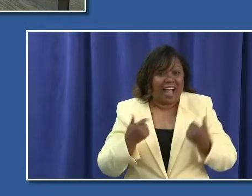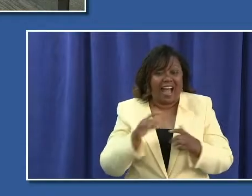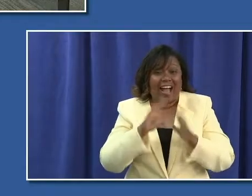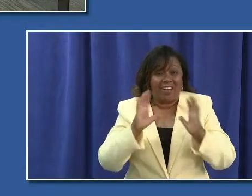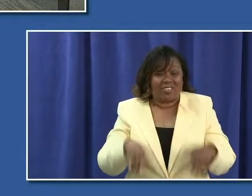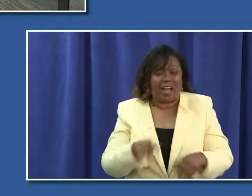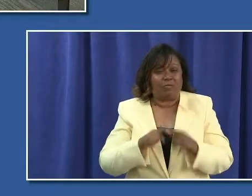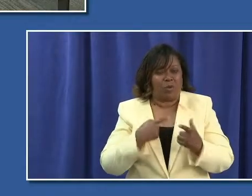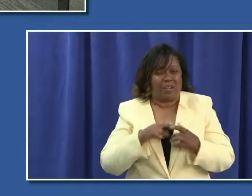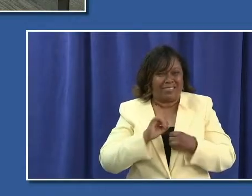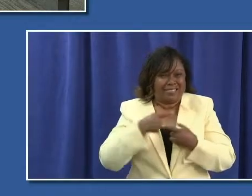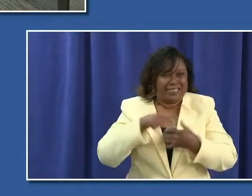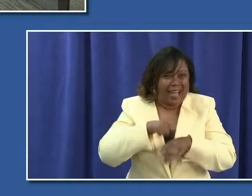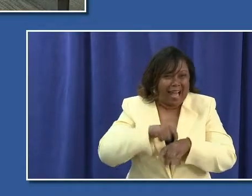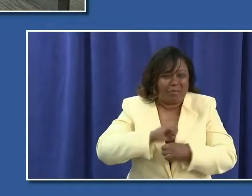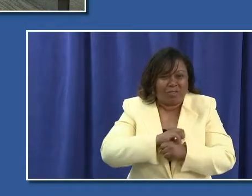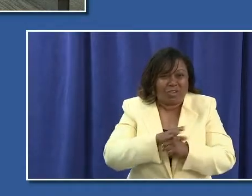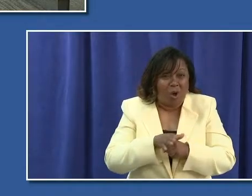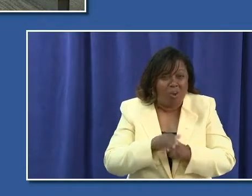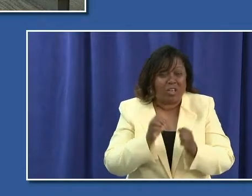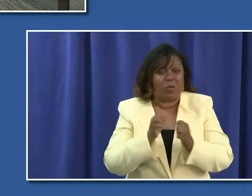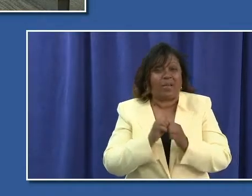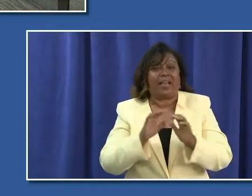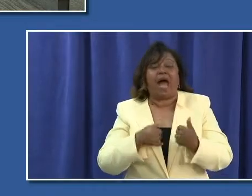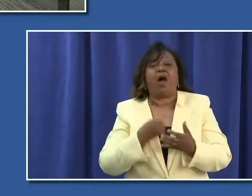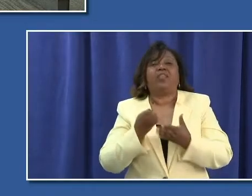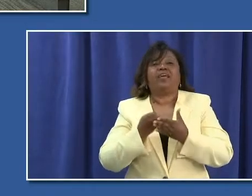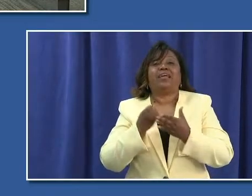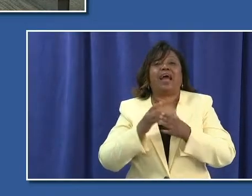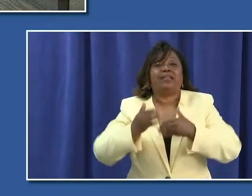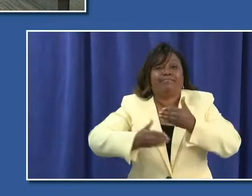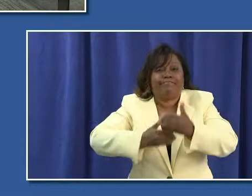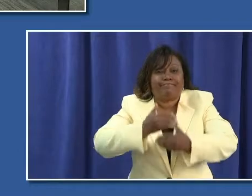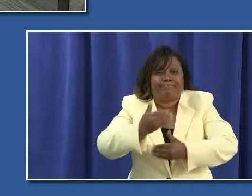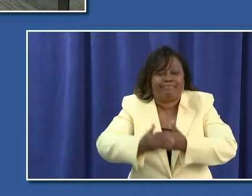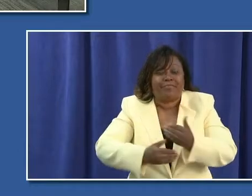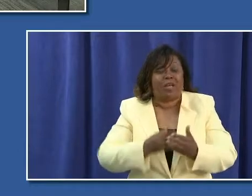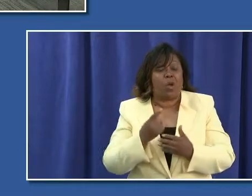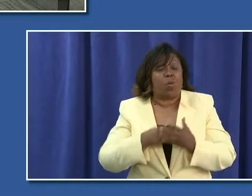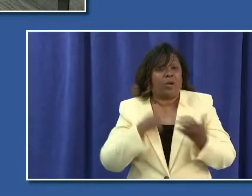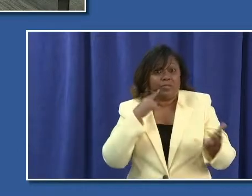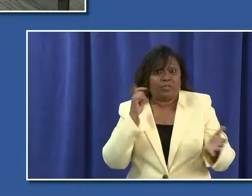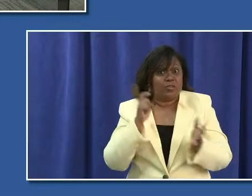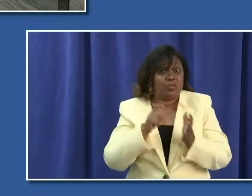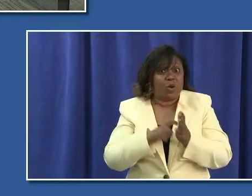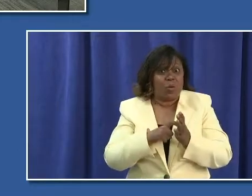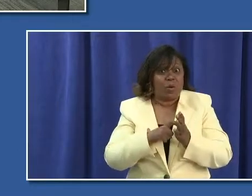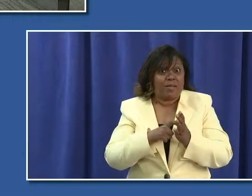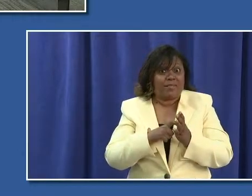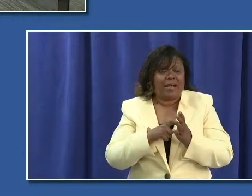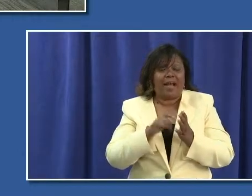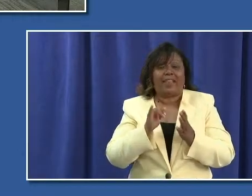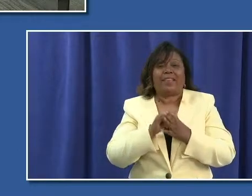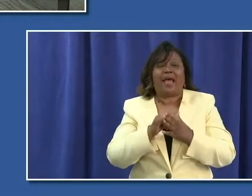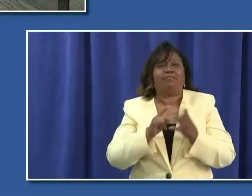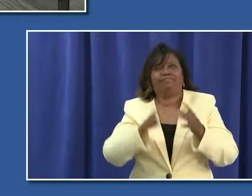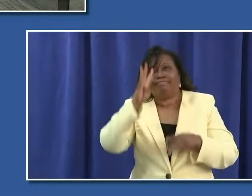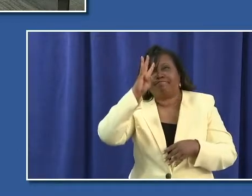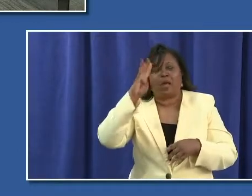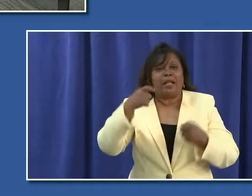during this time, during COVID, even just with the way that the economy has been going. And what we discovered is that by coming